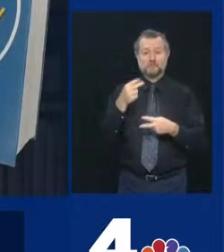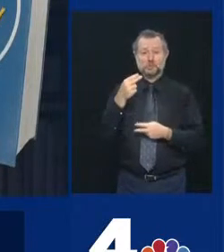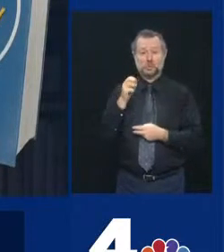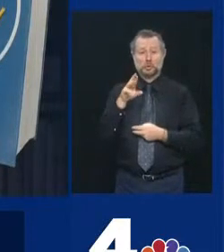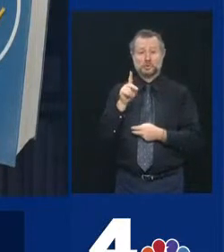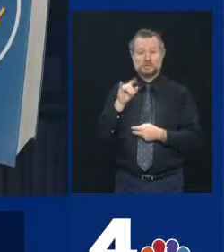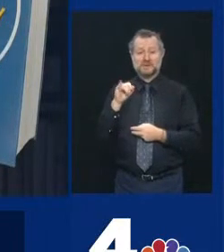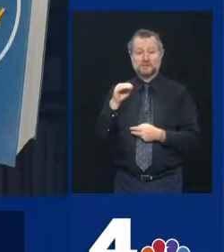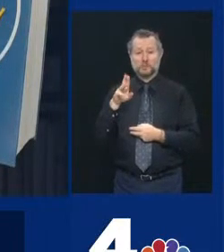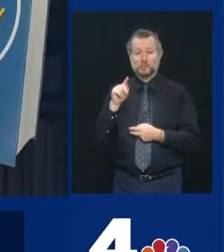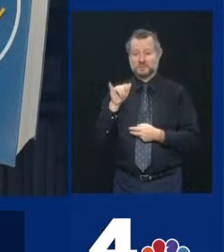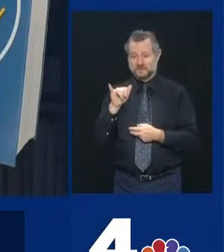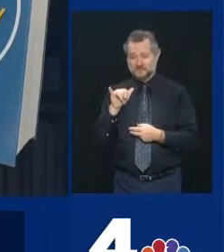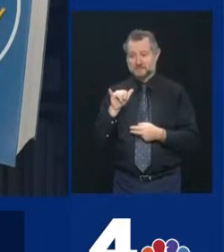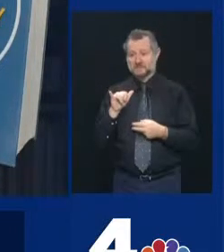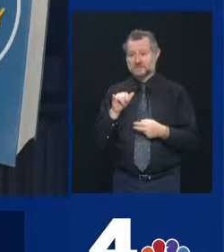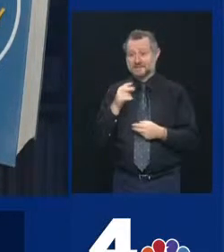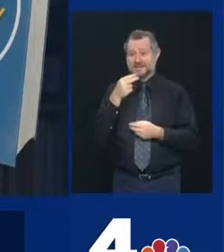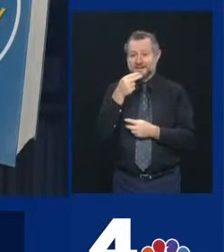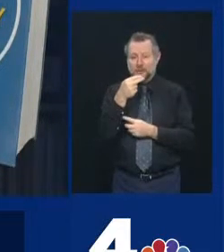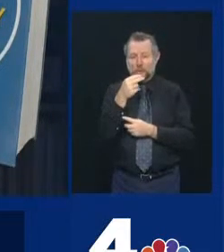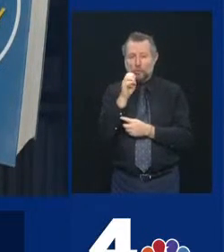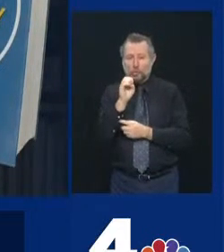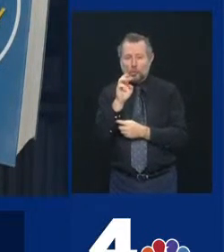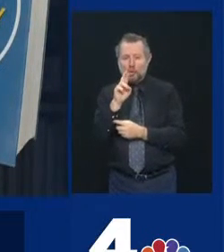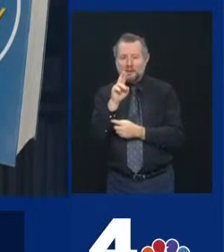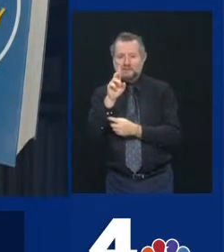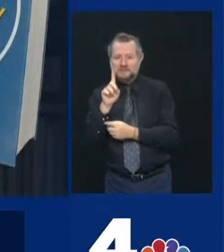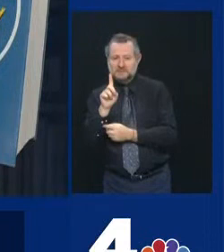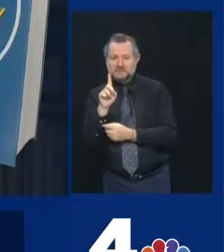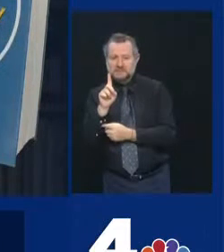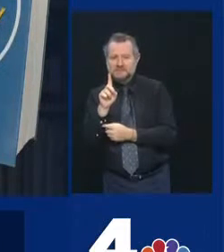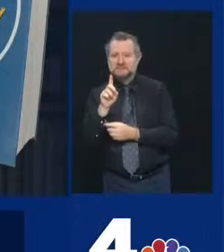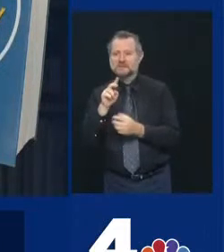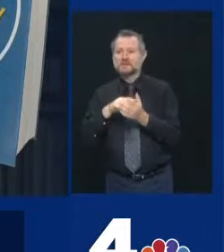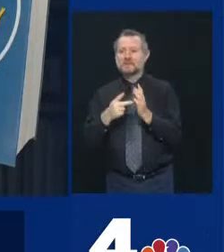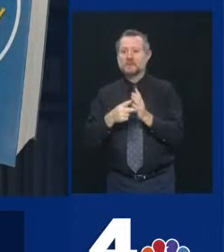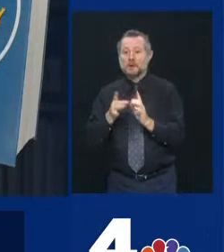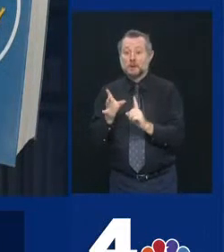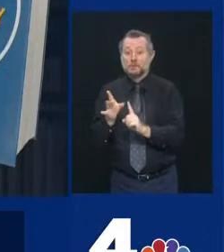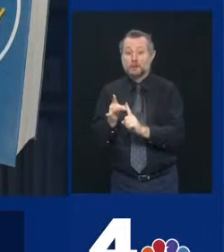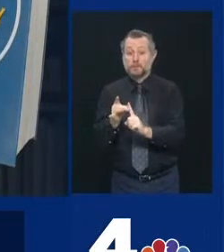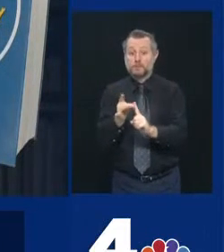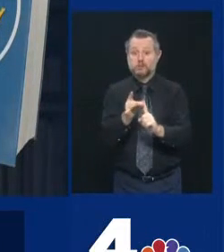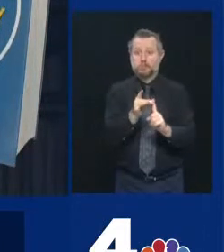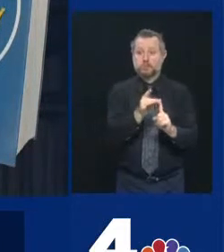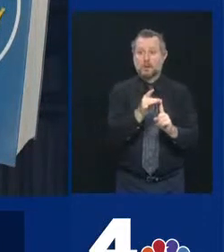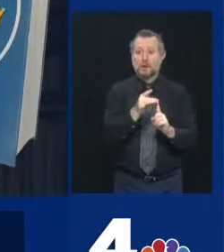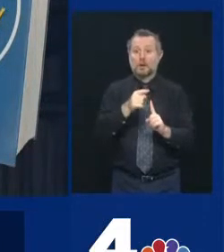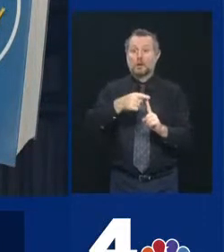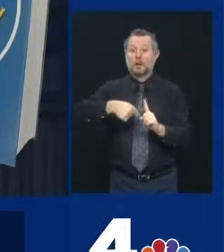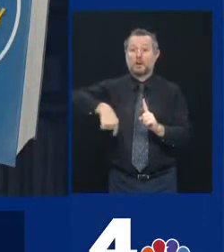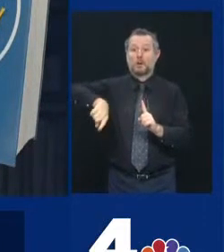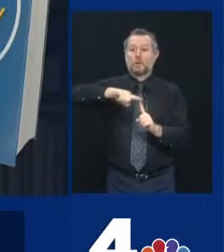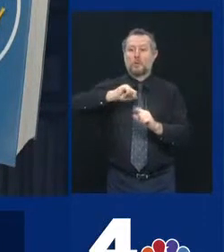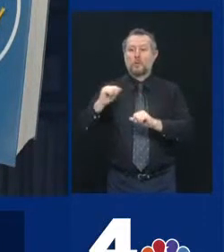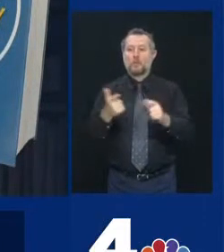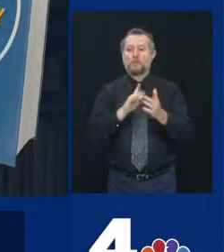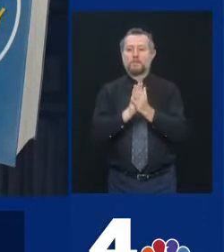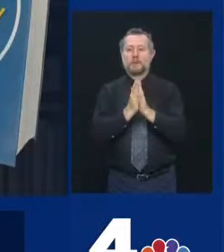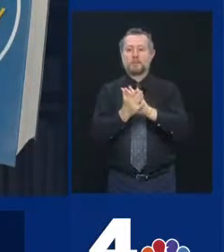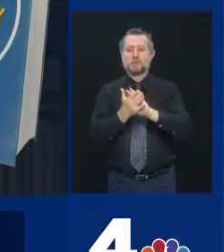herd immunity, H-E-R-D, when enough people are immune from the virus that the community becomes